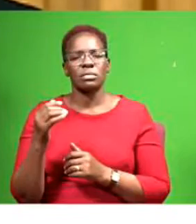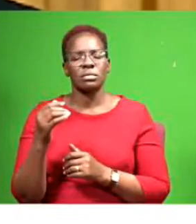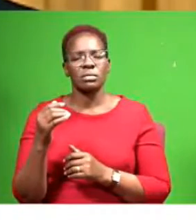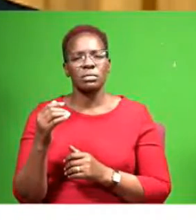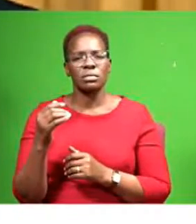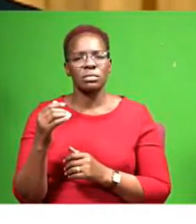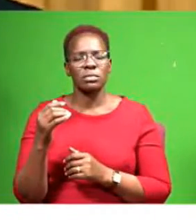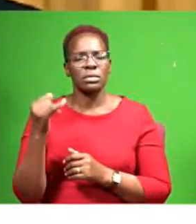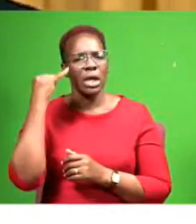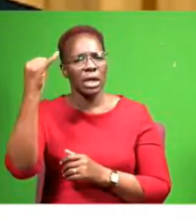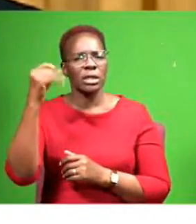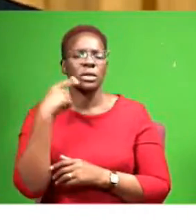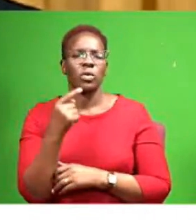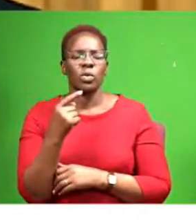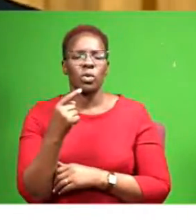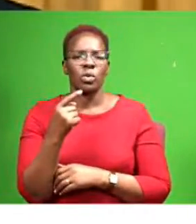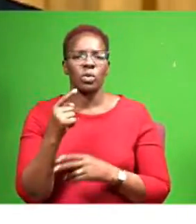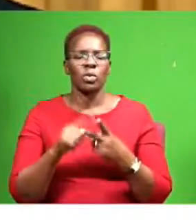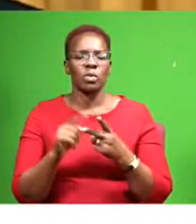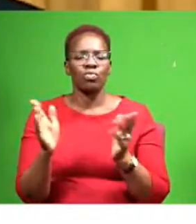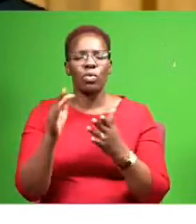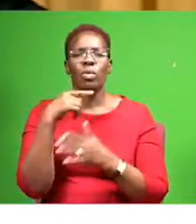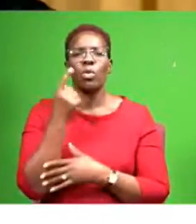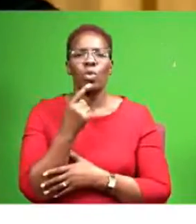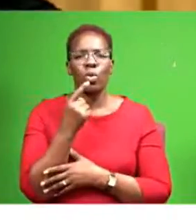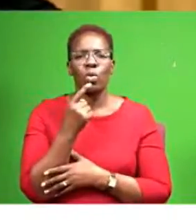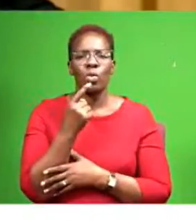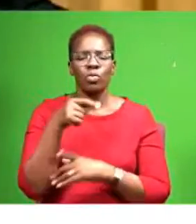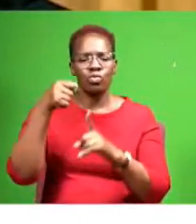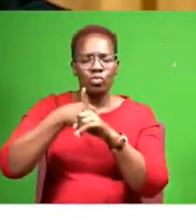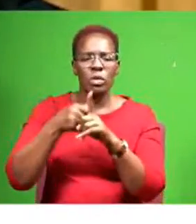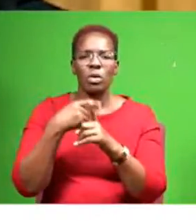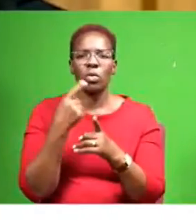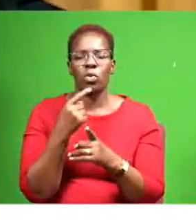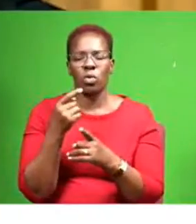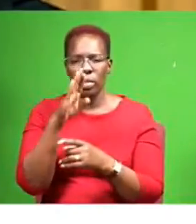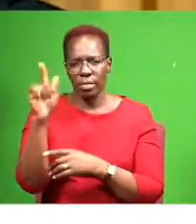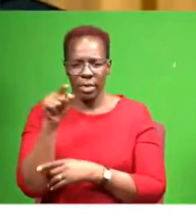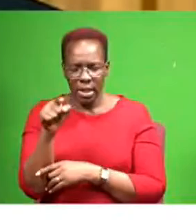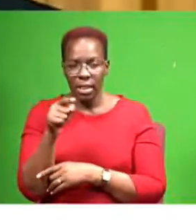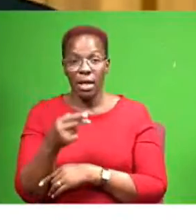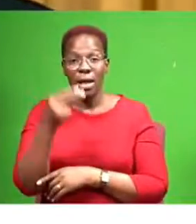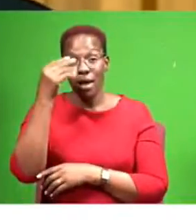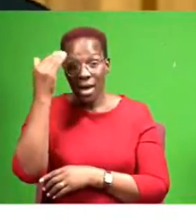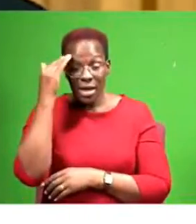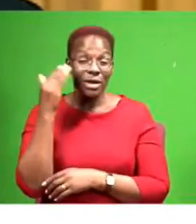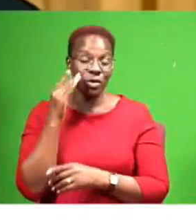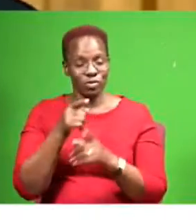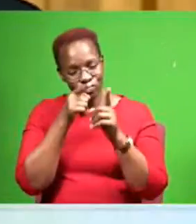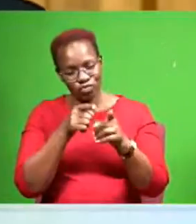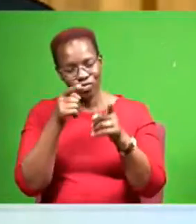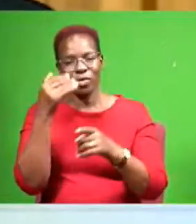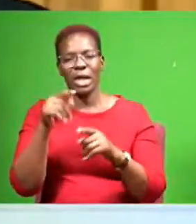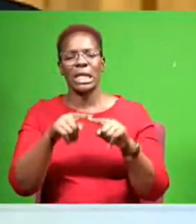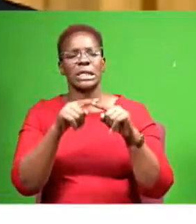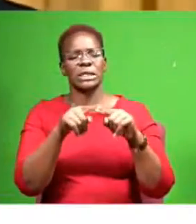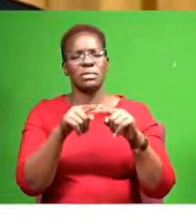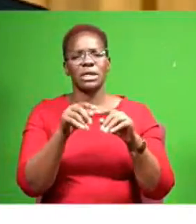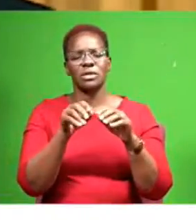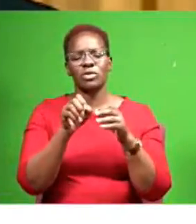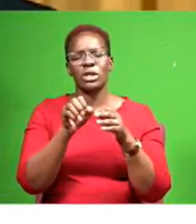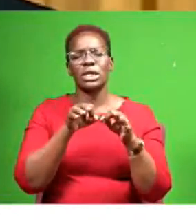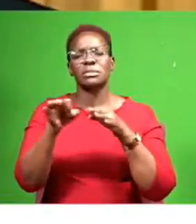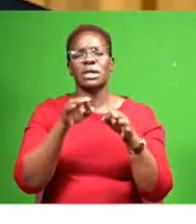who is a promoter in regard to a bill under this article? The High Court was criticized for relying on the definition from